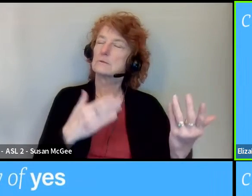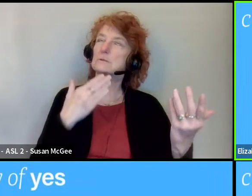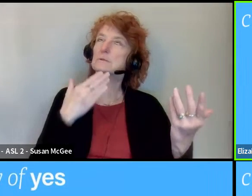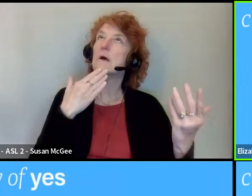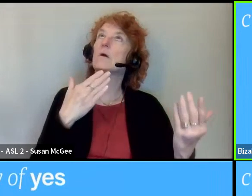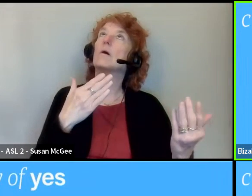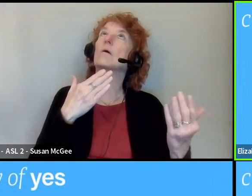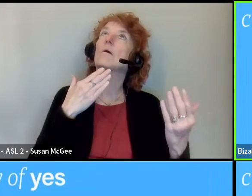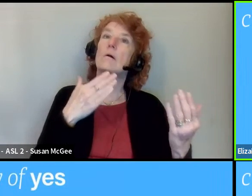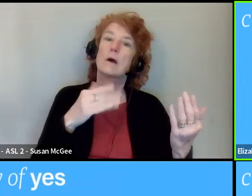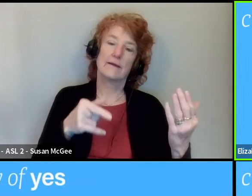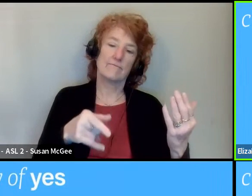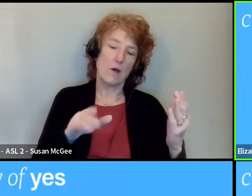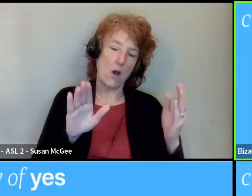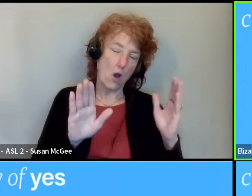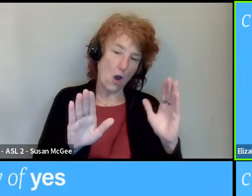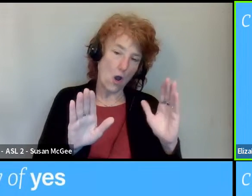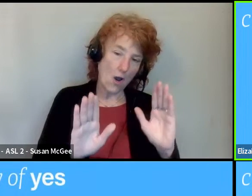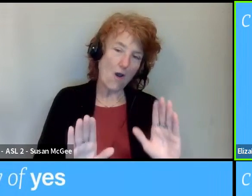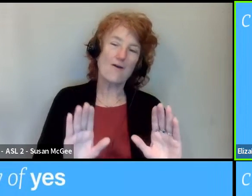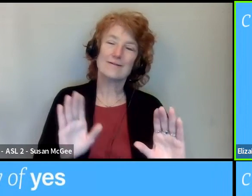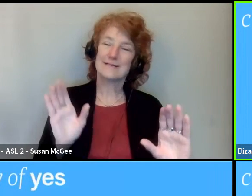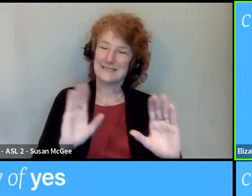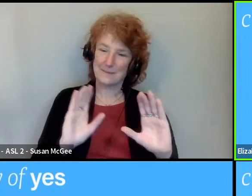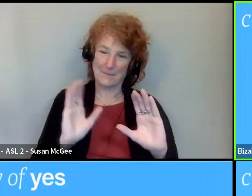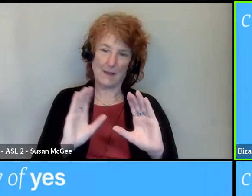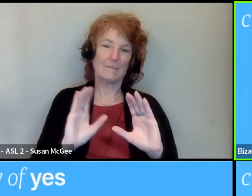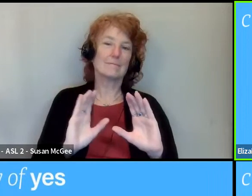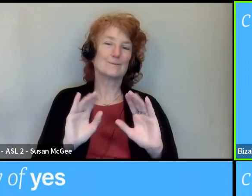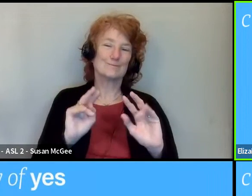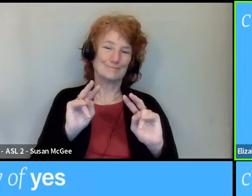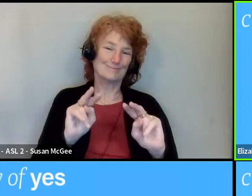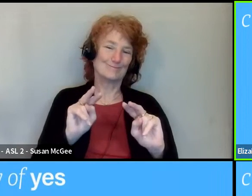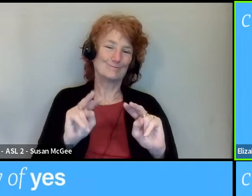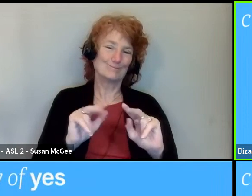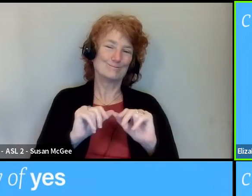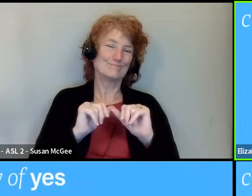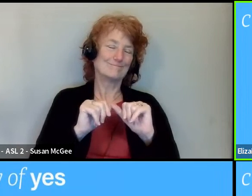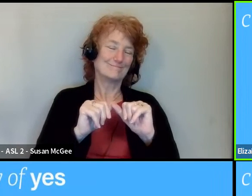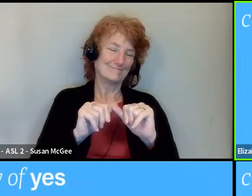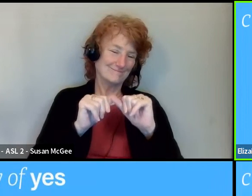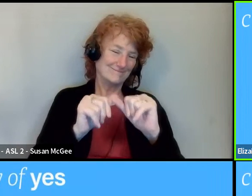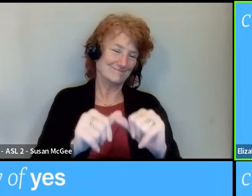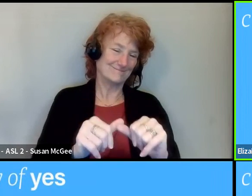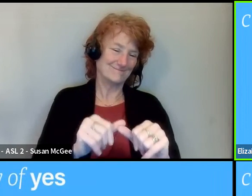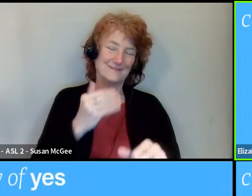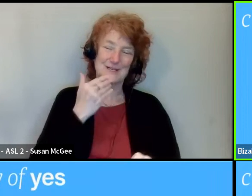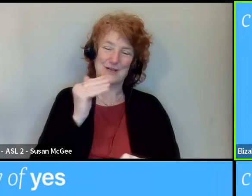conversation and really look forward to continuing it with all of you. Good night.